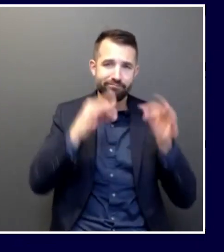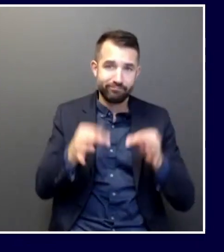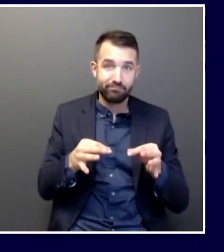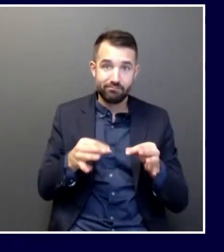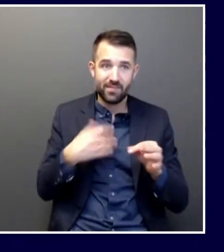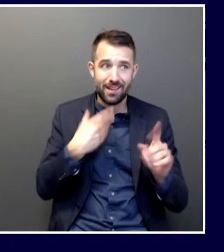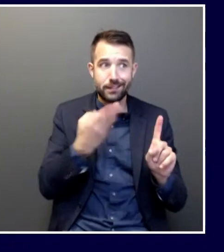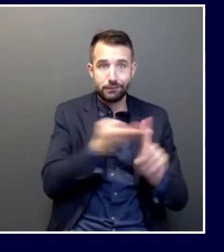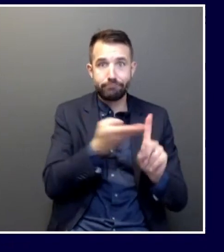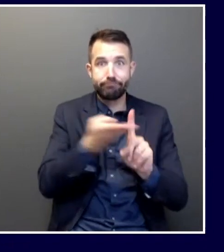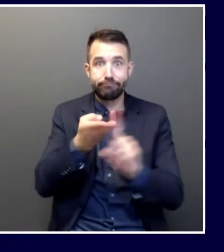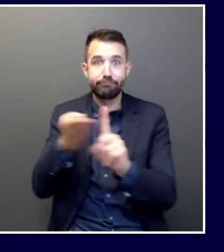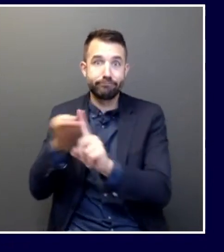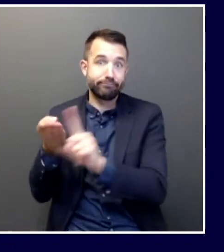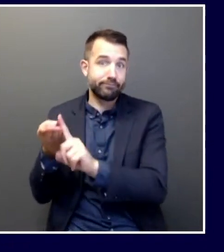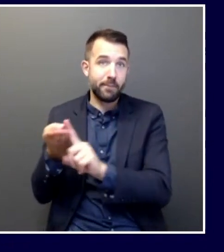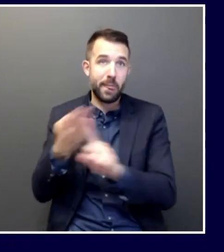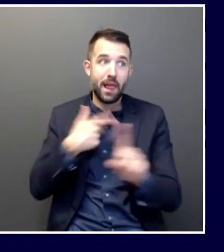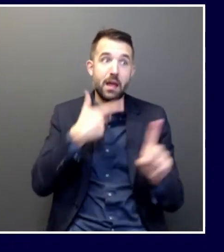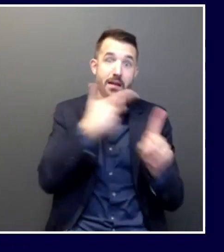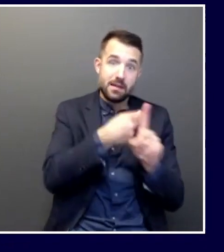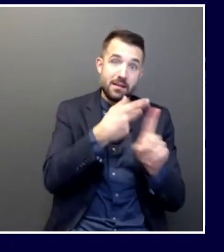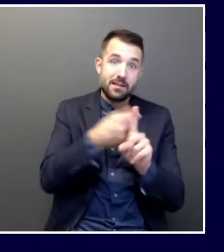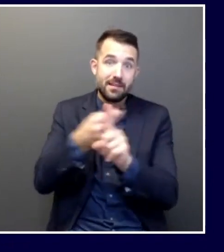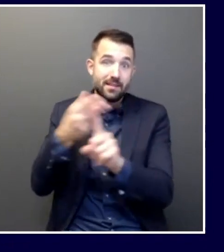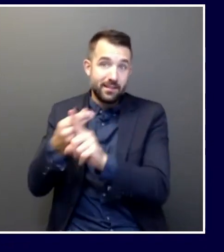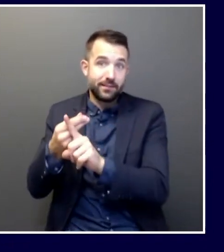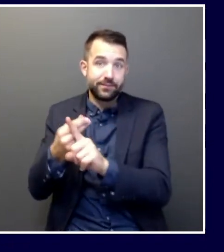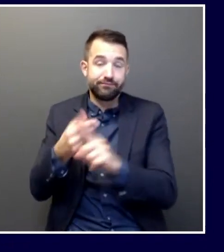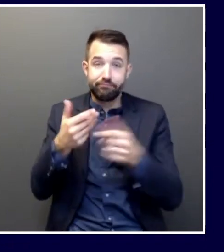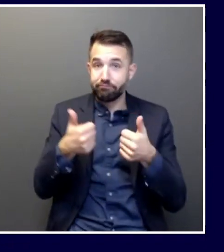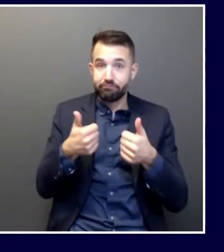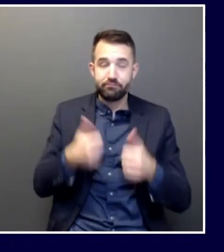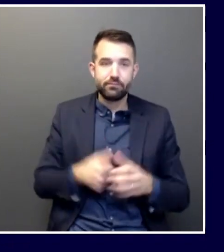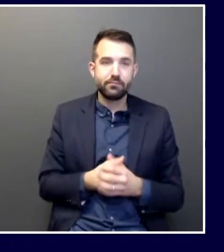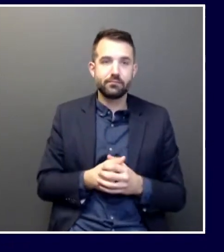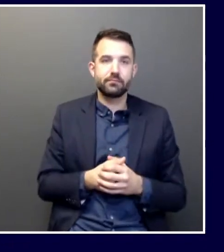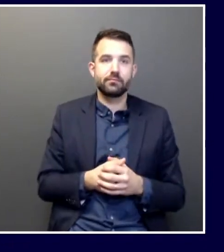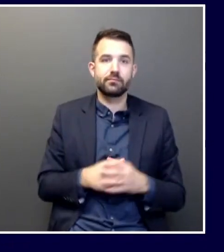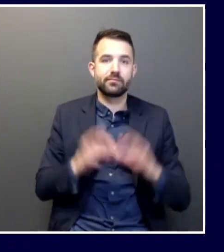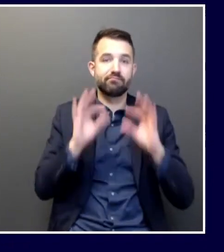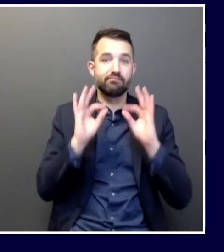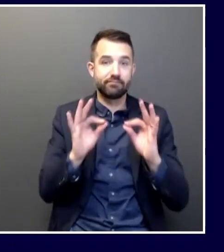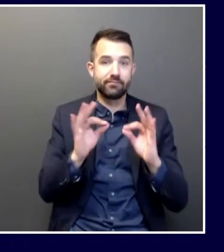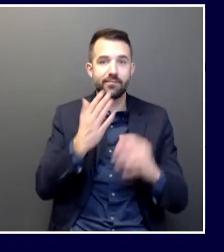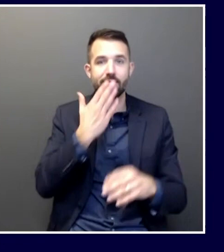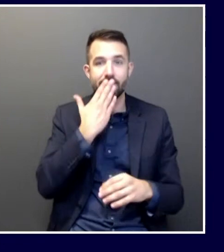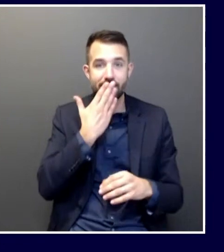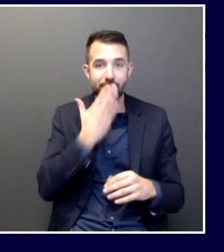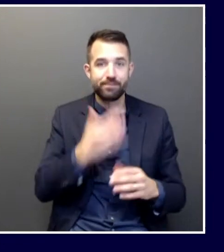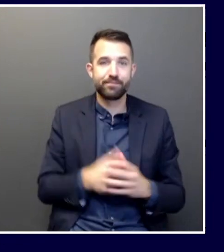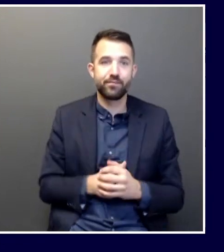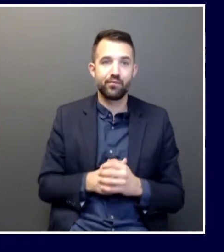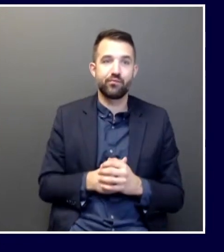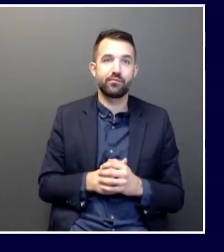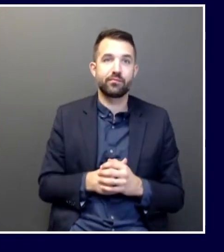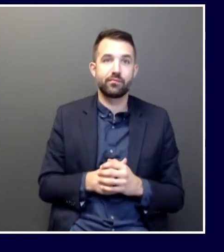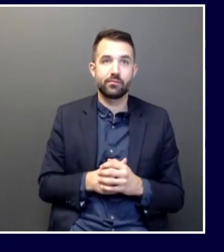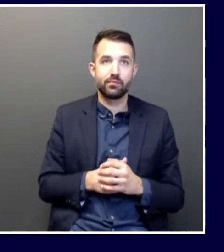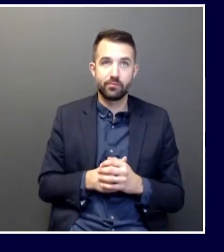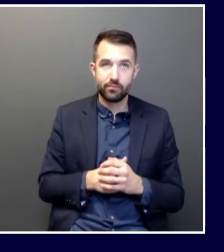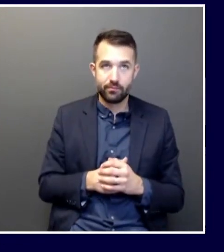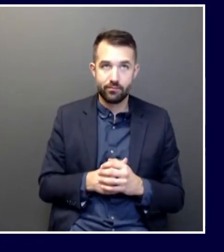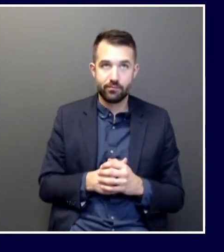and we're going to be building on that going forward. Great, thank you both. Great, thanks, David. Amy Brown, let me just give you